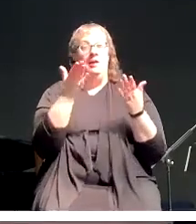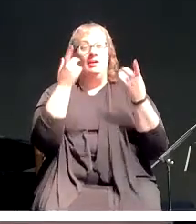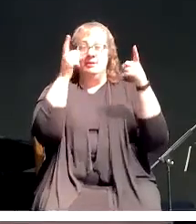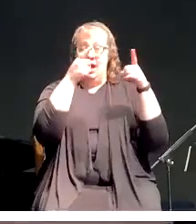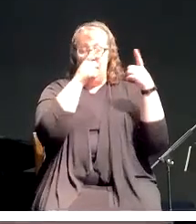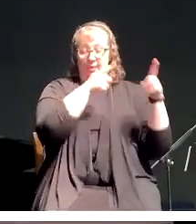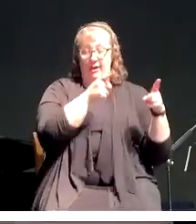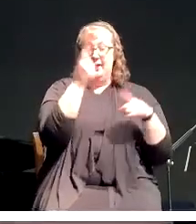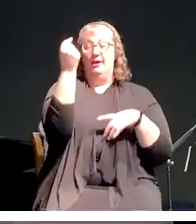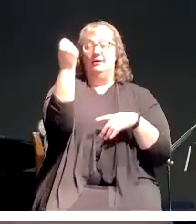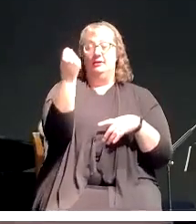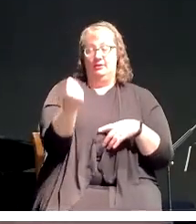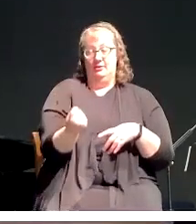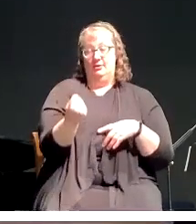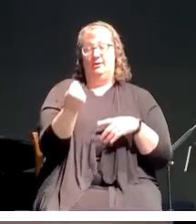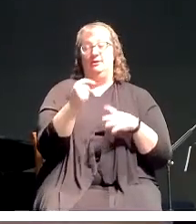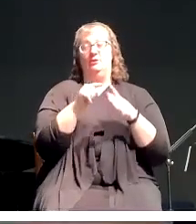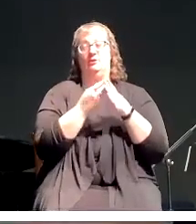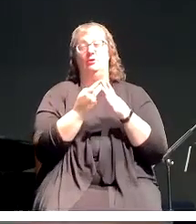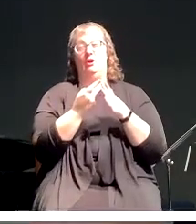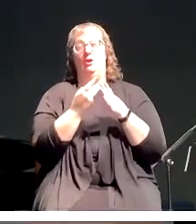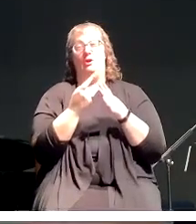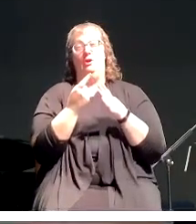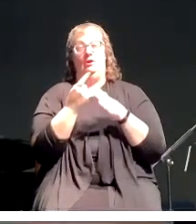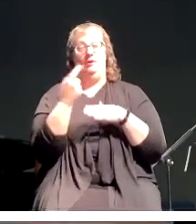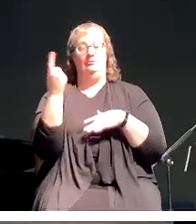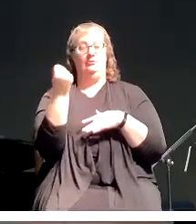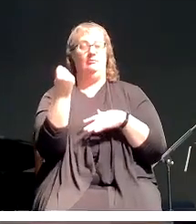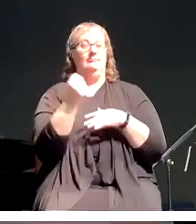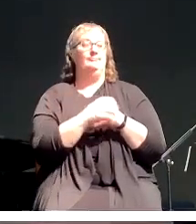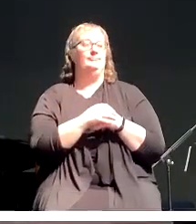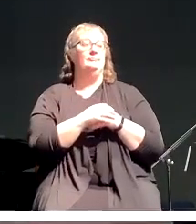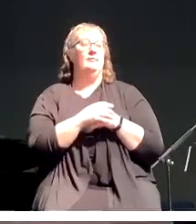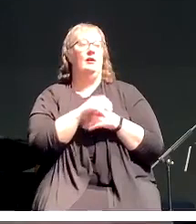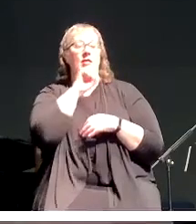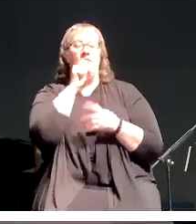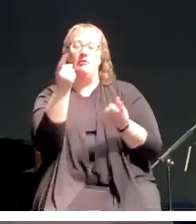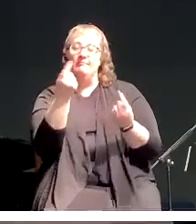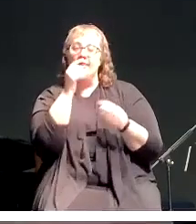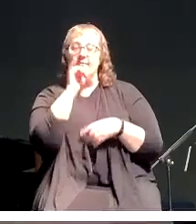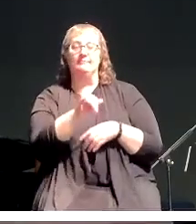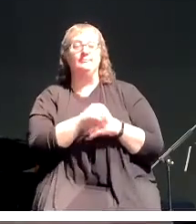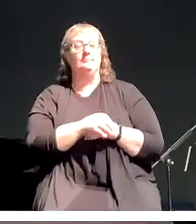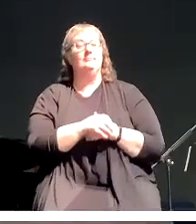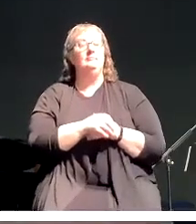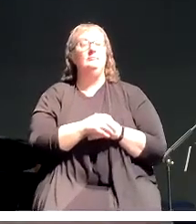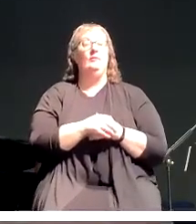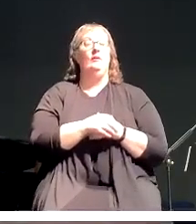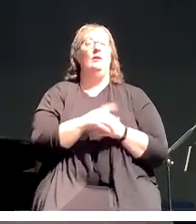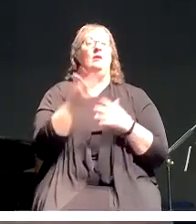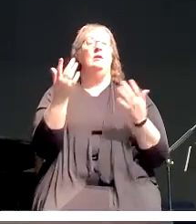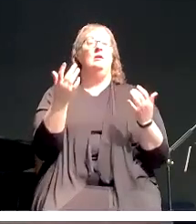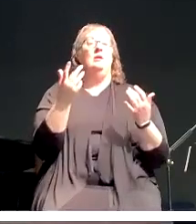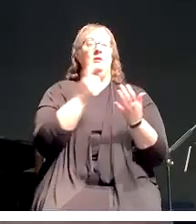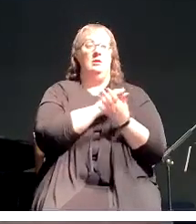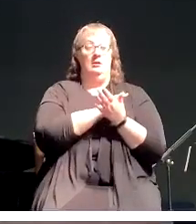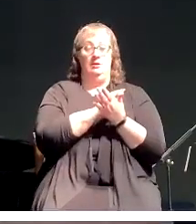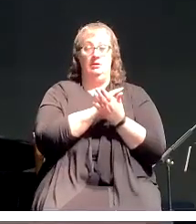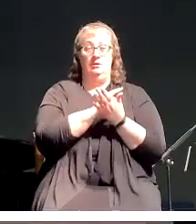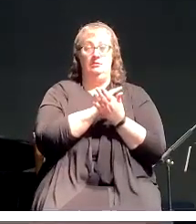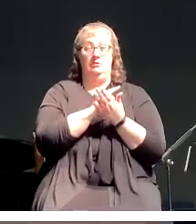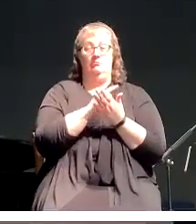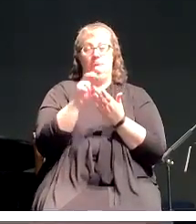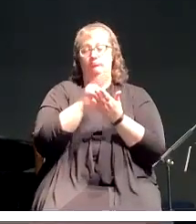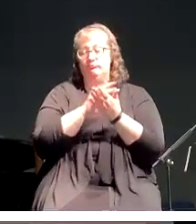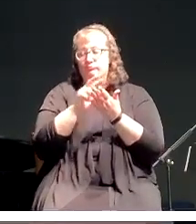happening Tuesday night starting there, so we'd love to have you out for that. Well, over the last couple weeks, we've been talking all about heroes of